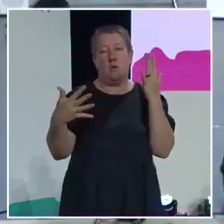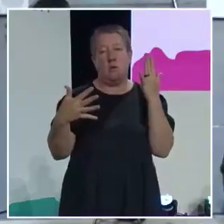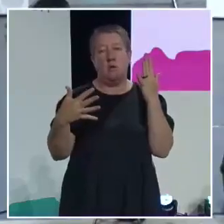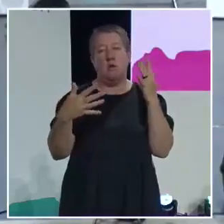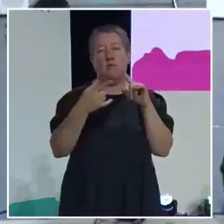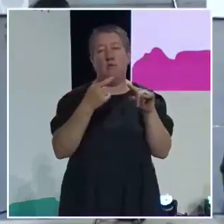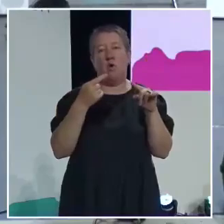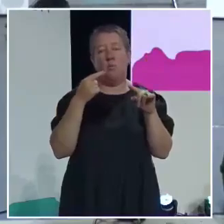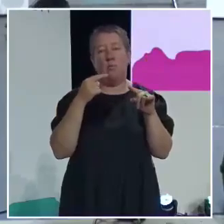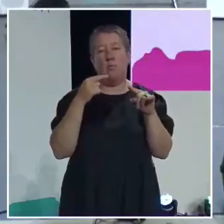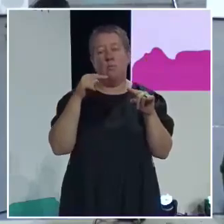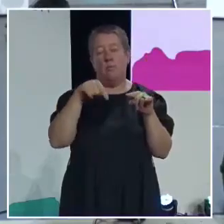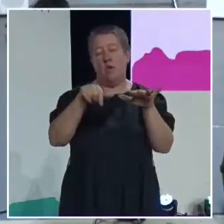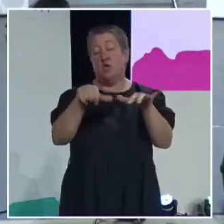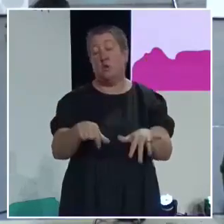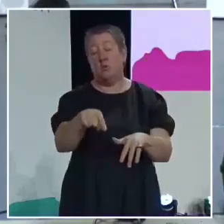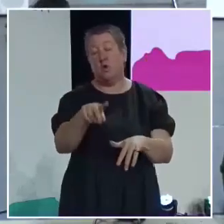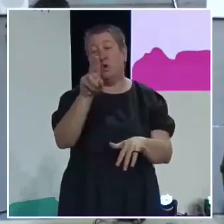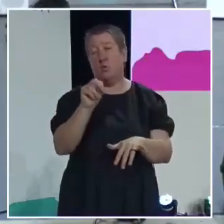UN conference in June. Thank you.